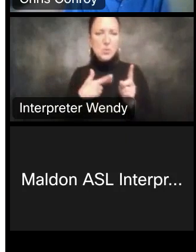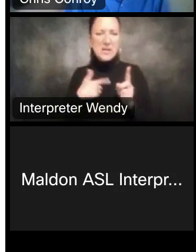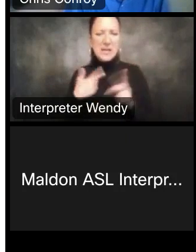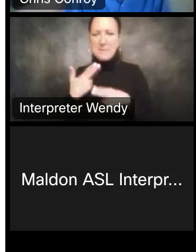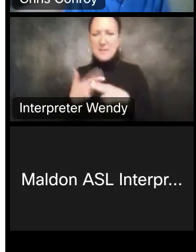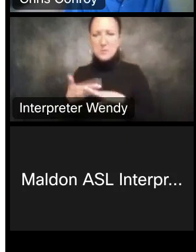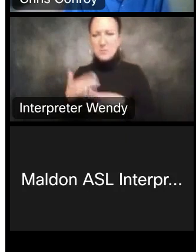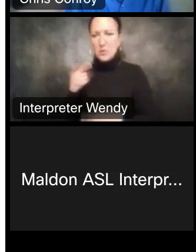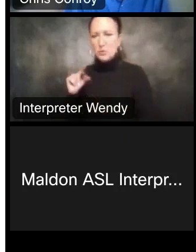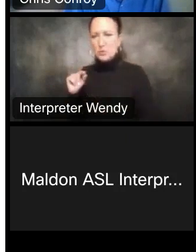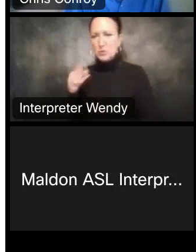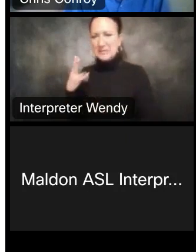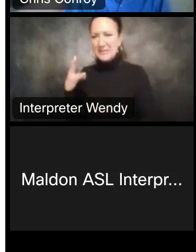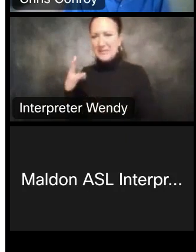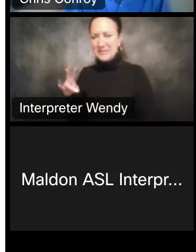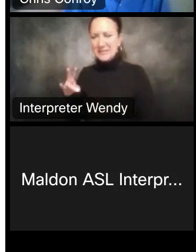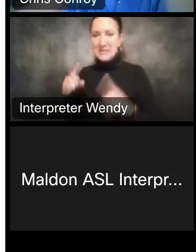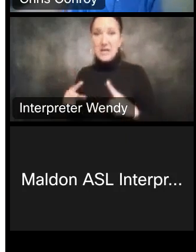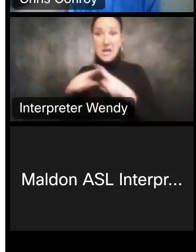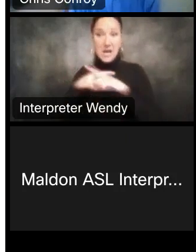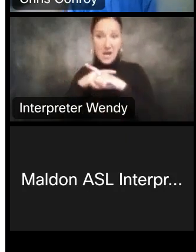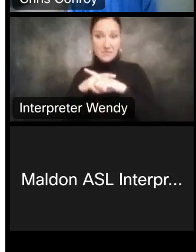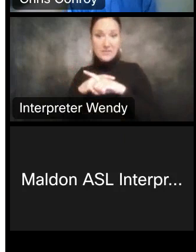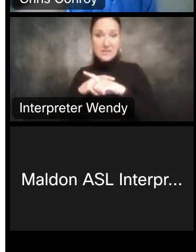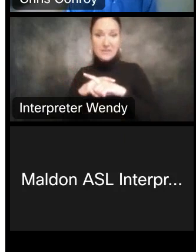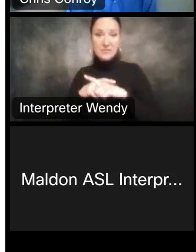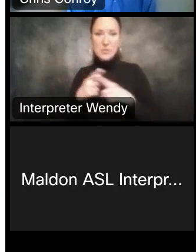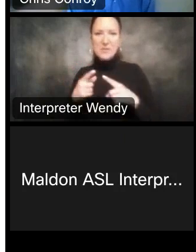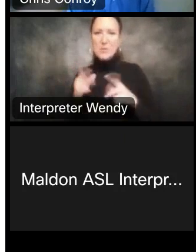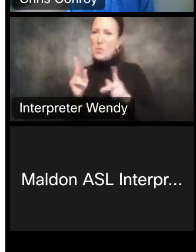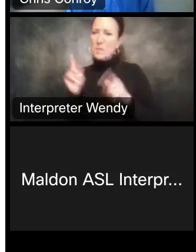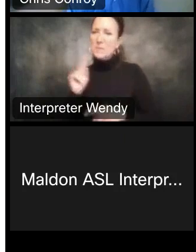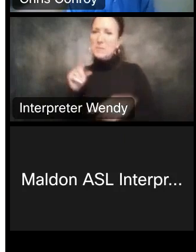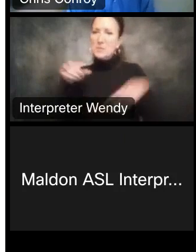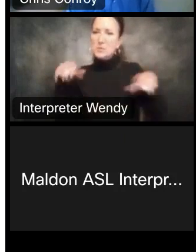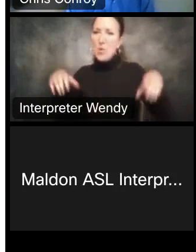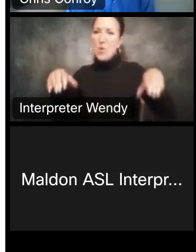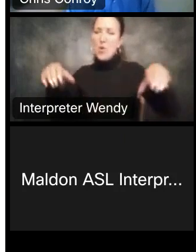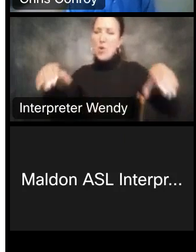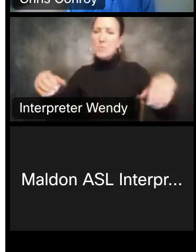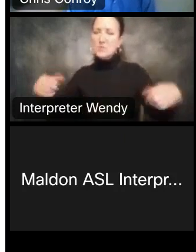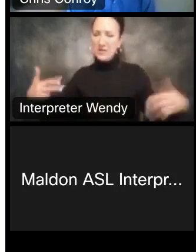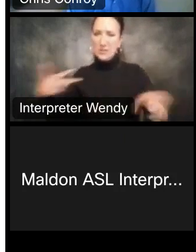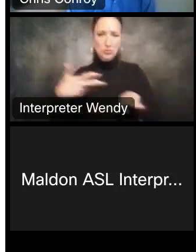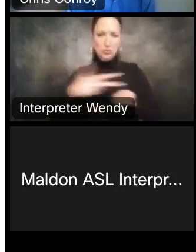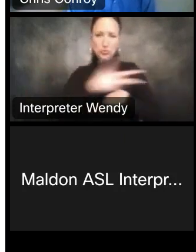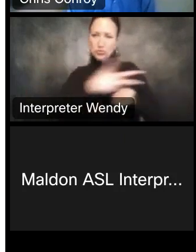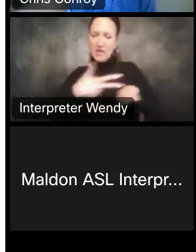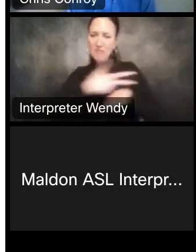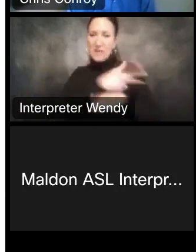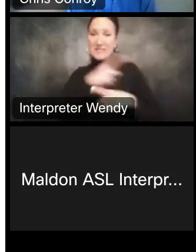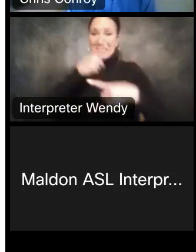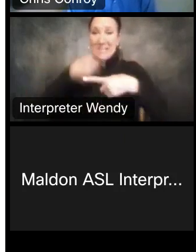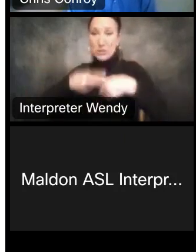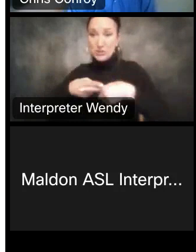study are conflict points with existing driveways and intersections, particularly